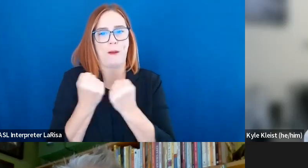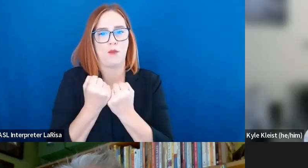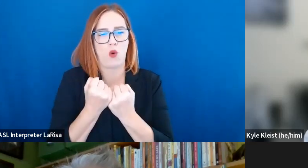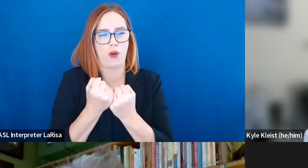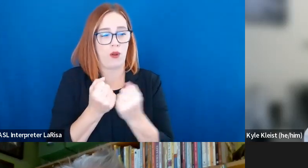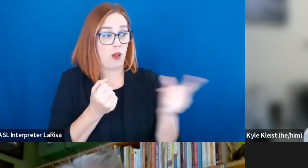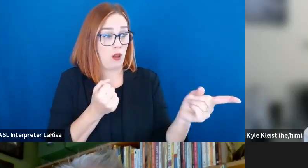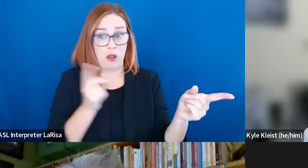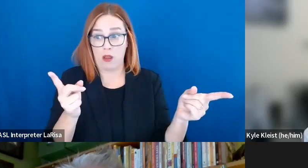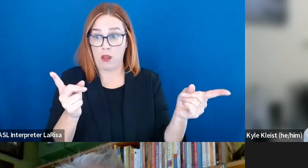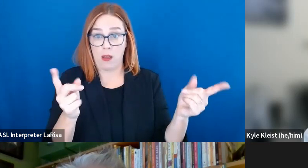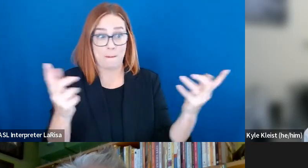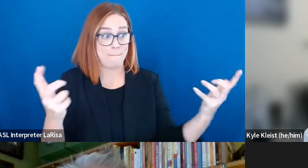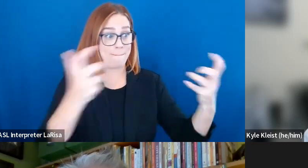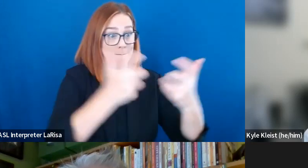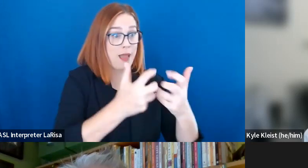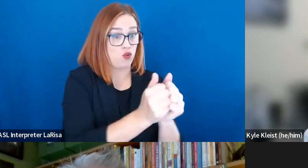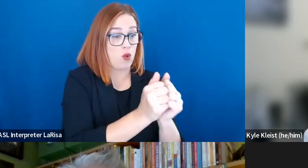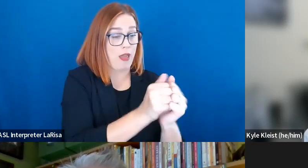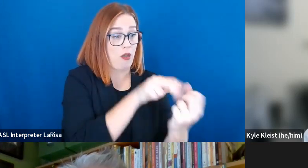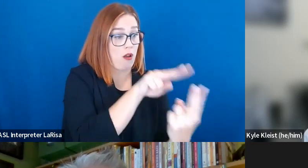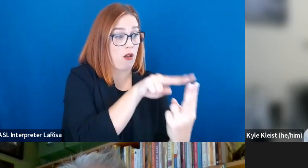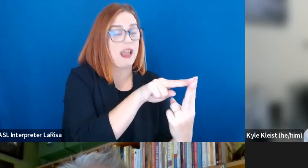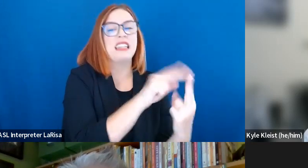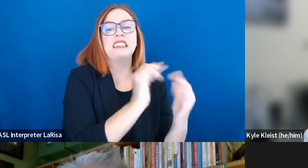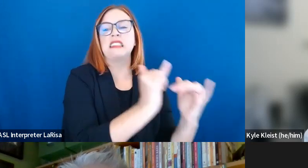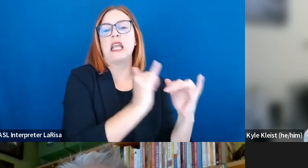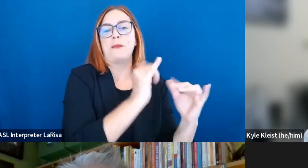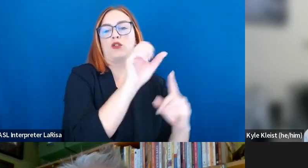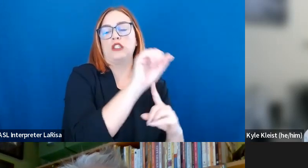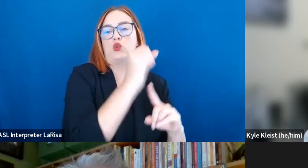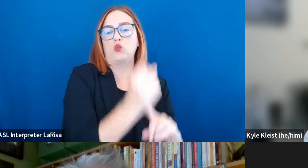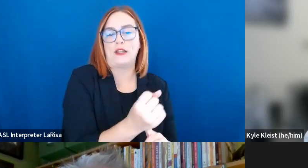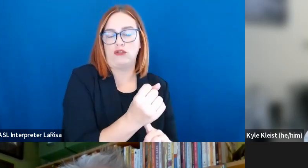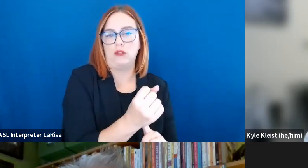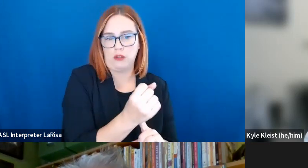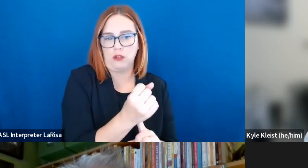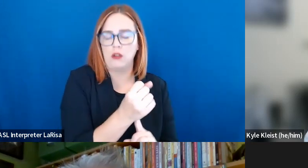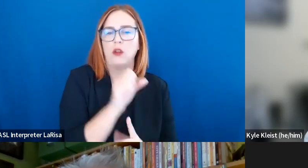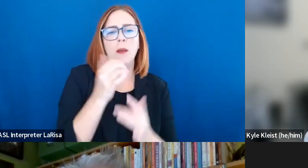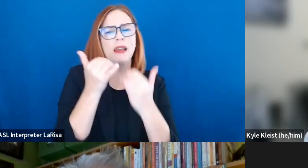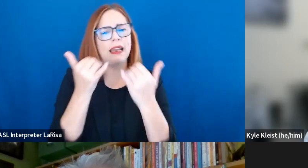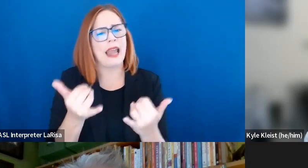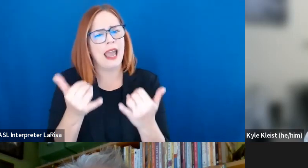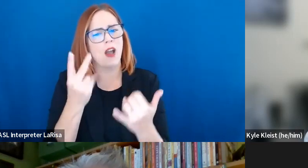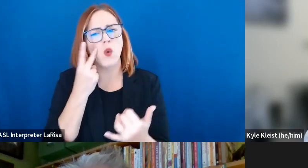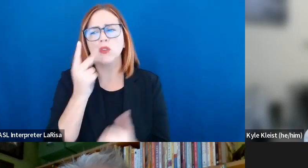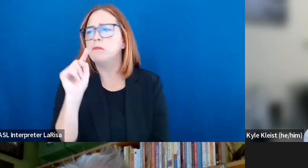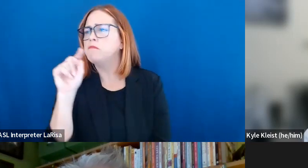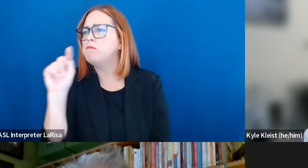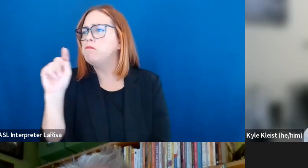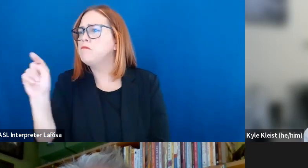similar disabilities. But I see it around, things have been morphing into doing a lot more group activities and things like